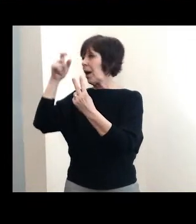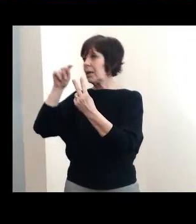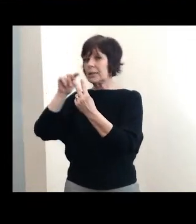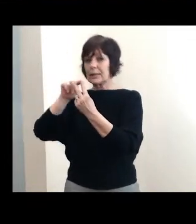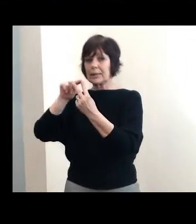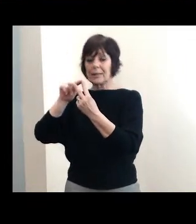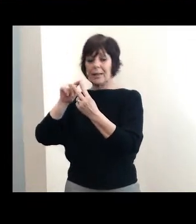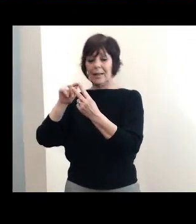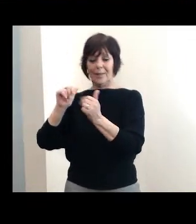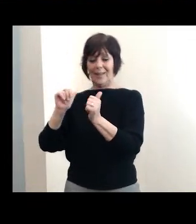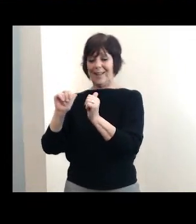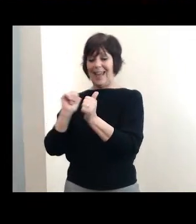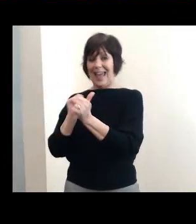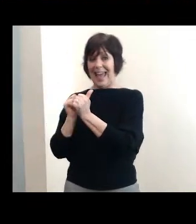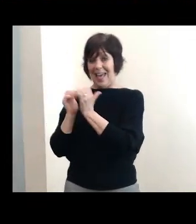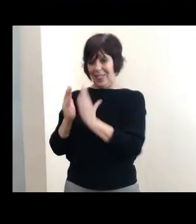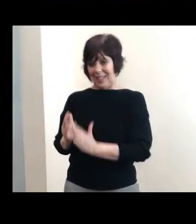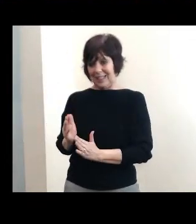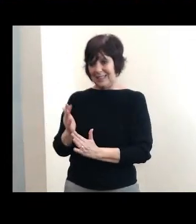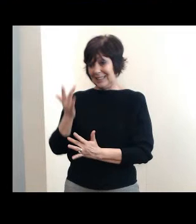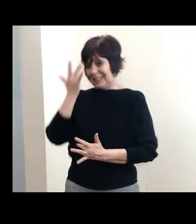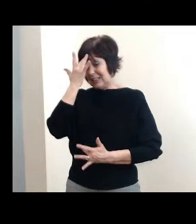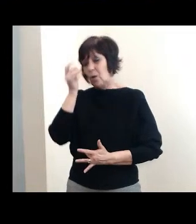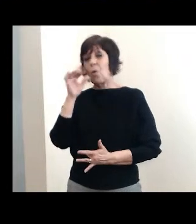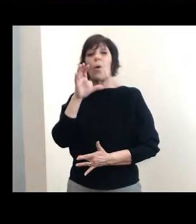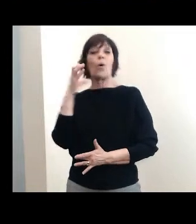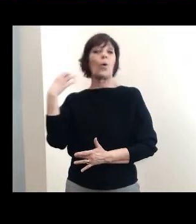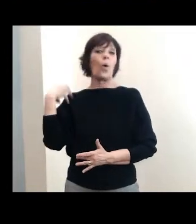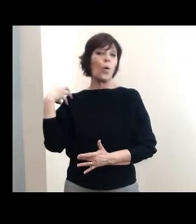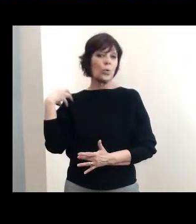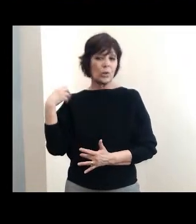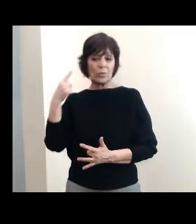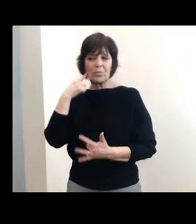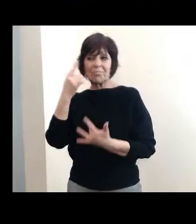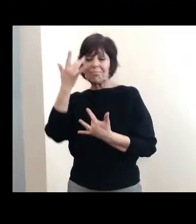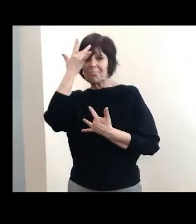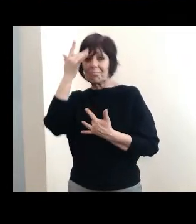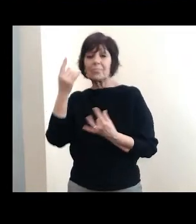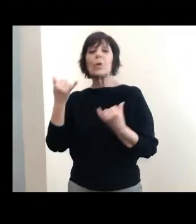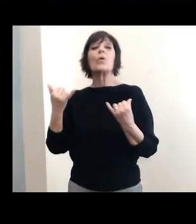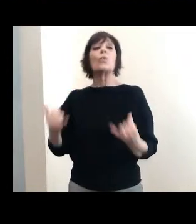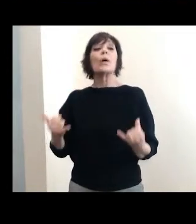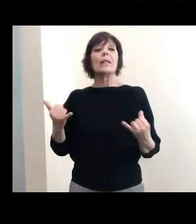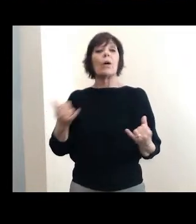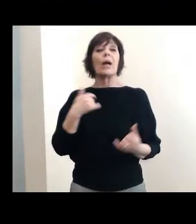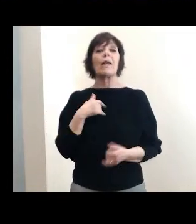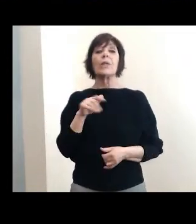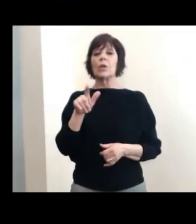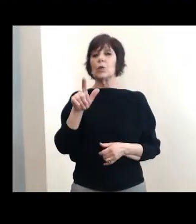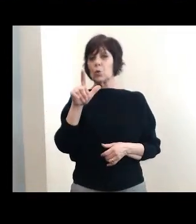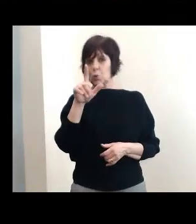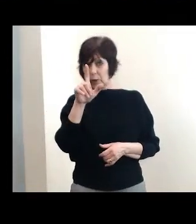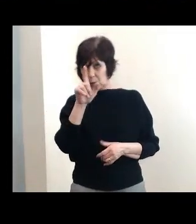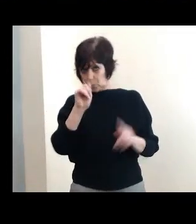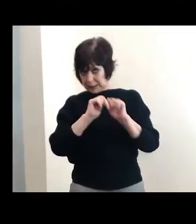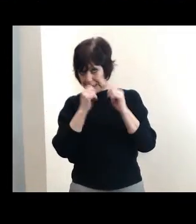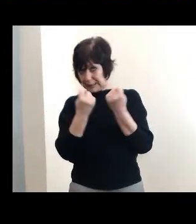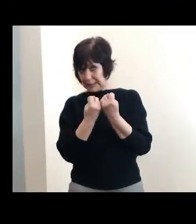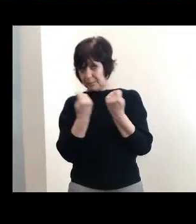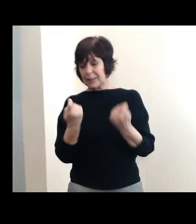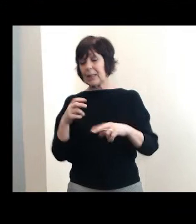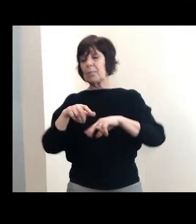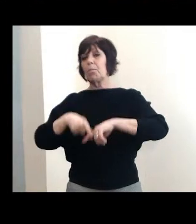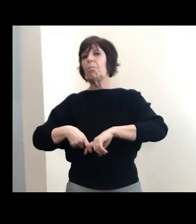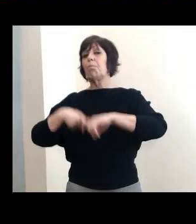the athletes were infected or the coaches were infected. Right now, we have 21 teams that are currently on